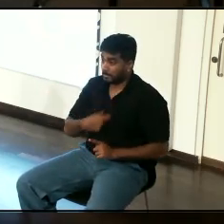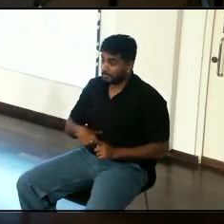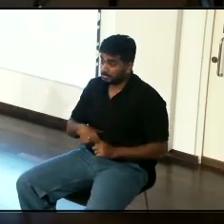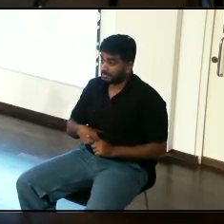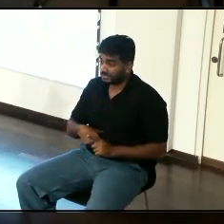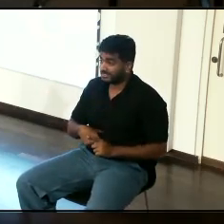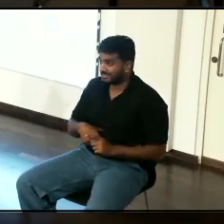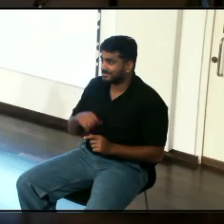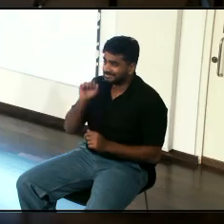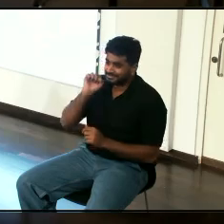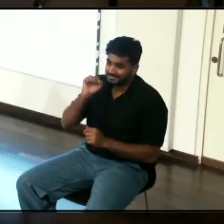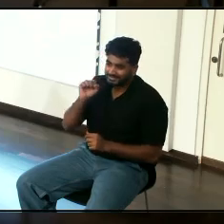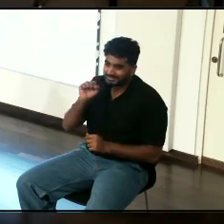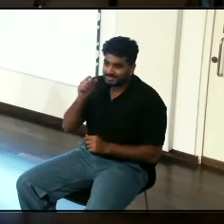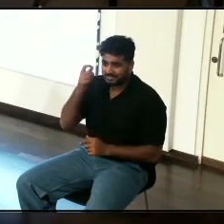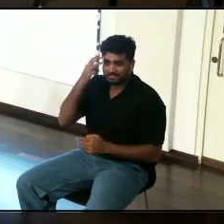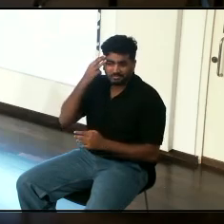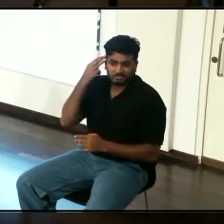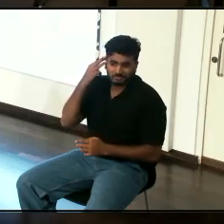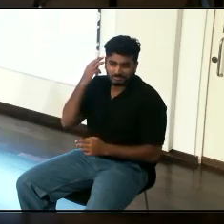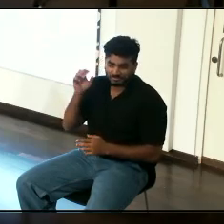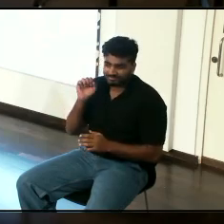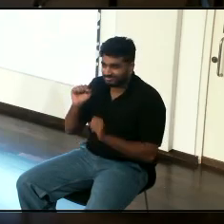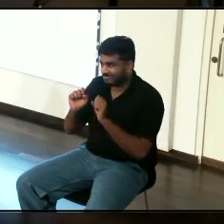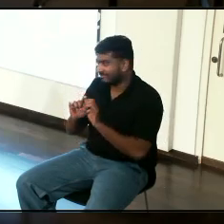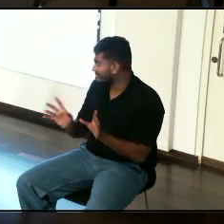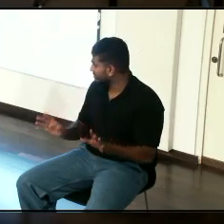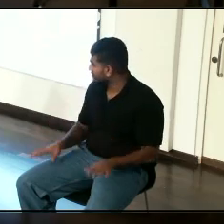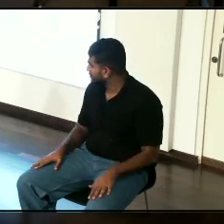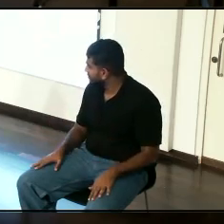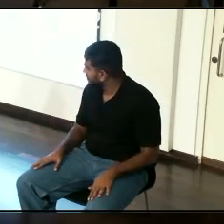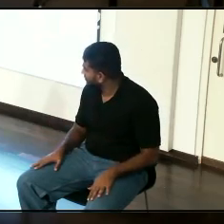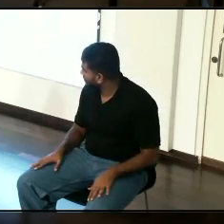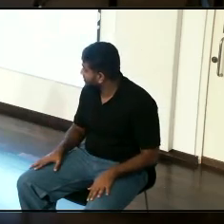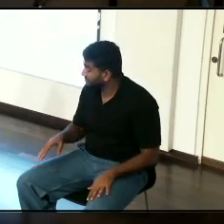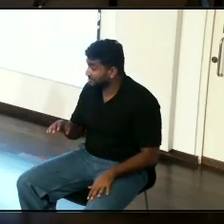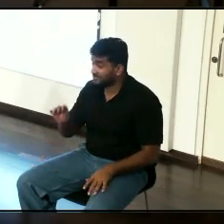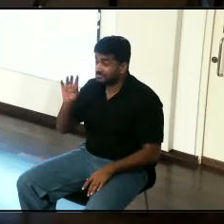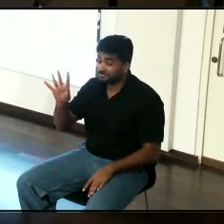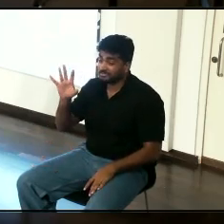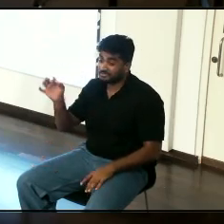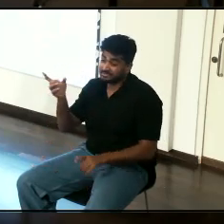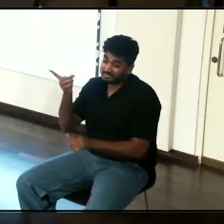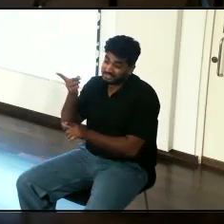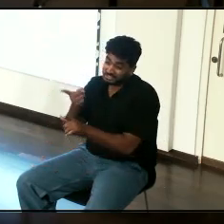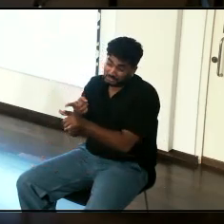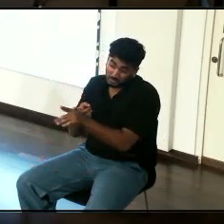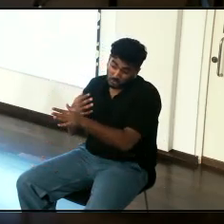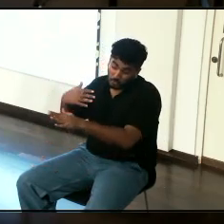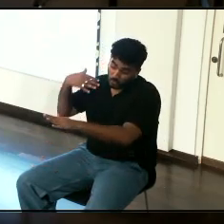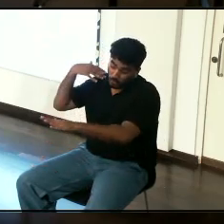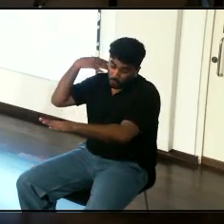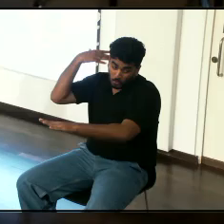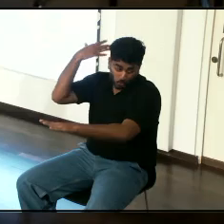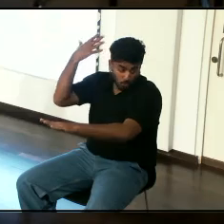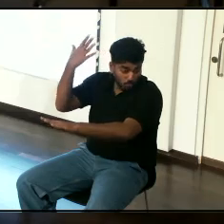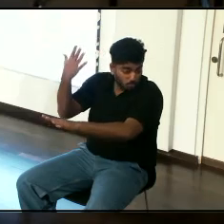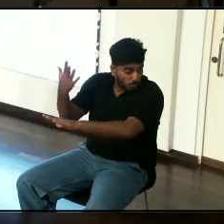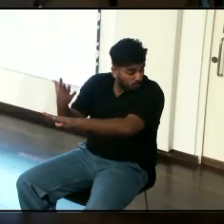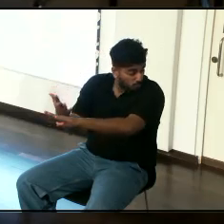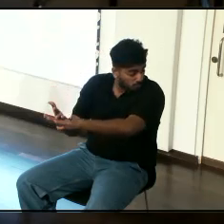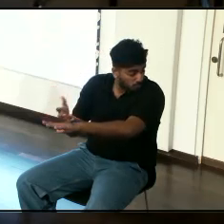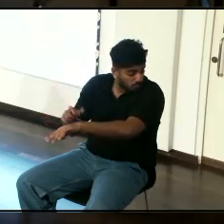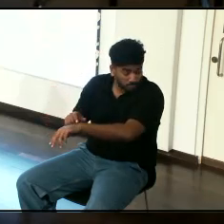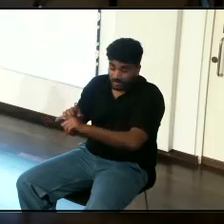is the larger backdrop against which this, because 450 years is a long period of time, and every home is not